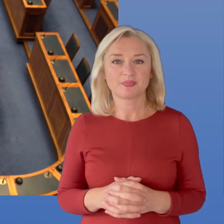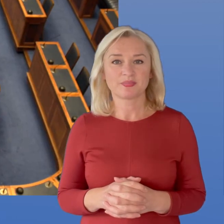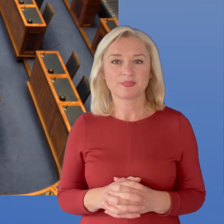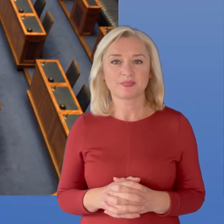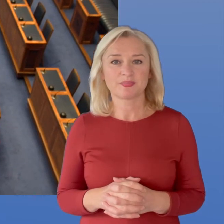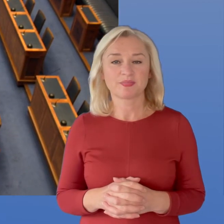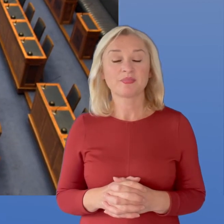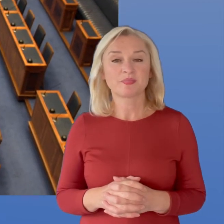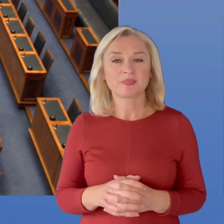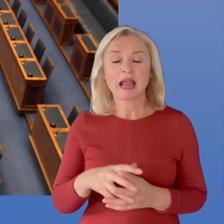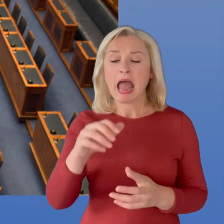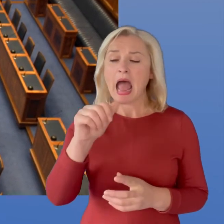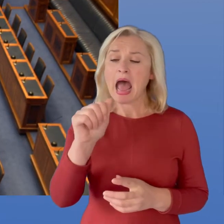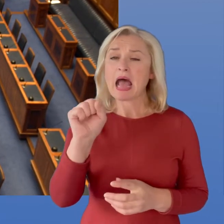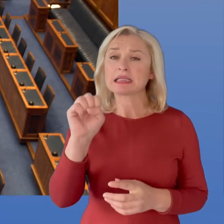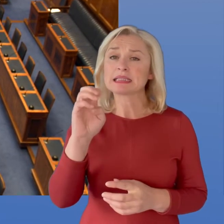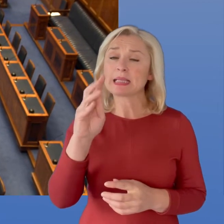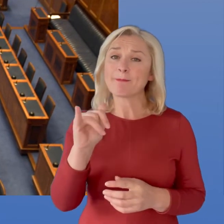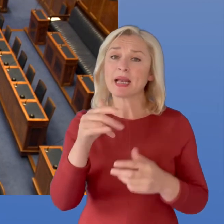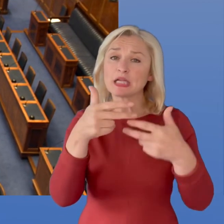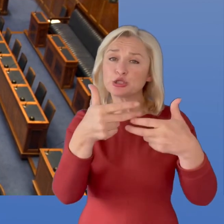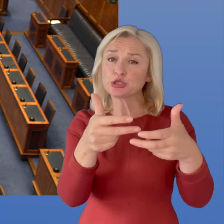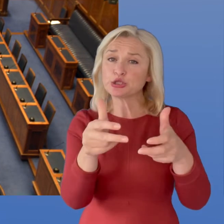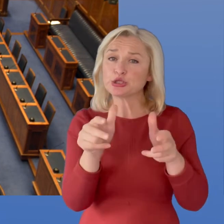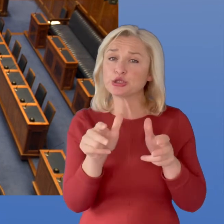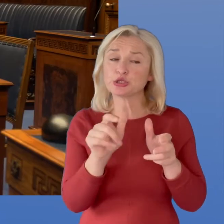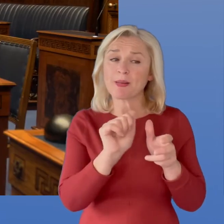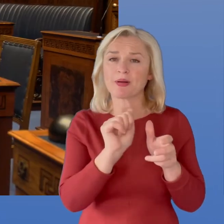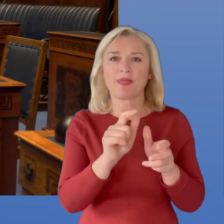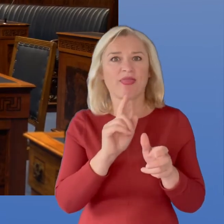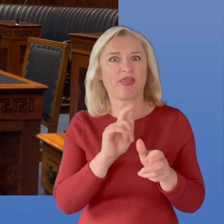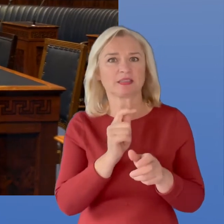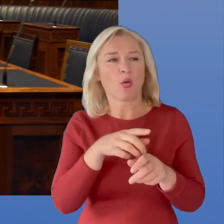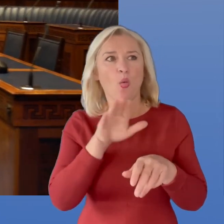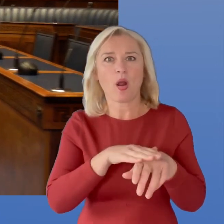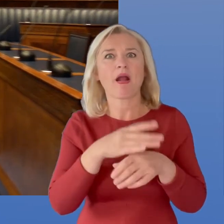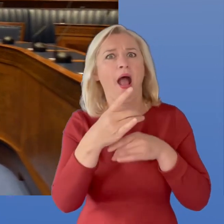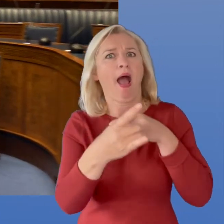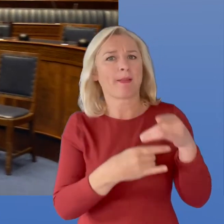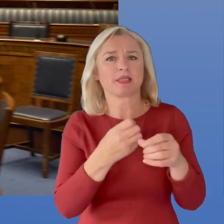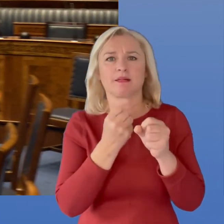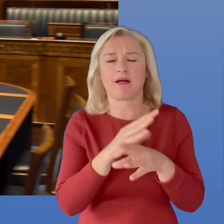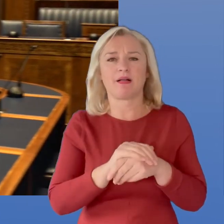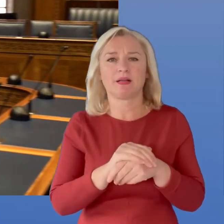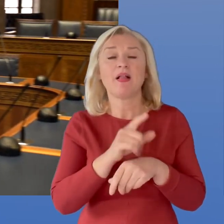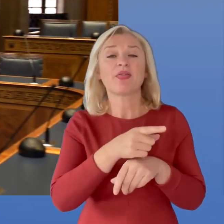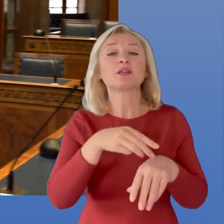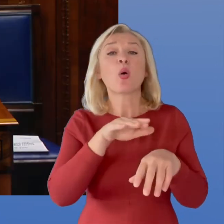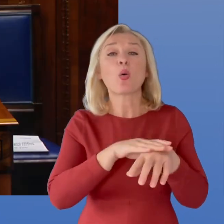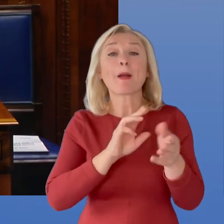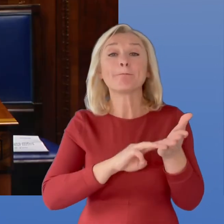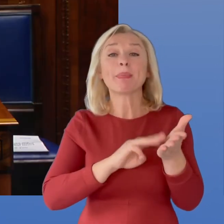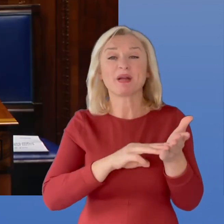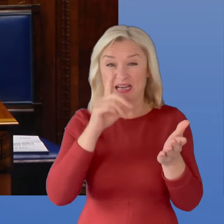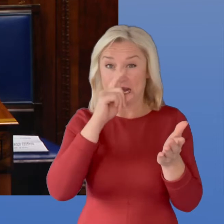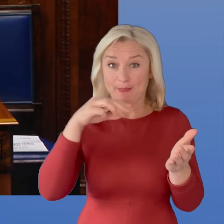The Assembly Chamber is the hub of Parliament Buildings. It's where members of the Legislative Assembly, known as MLAs, meet, generally on